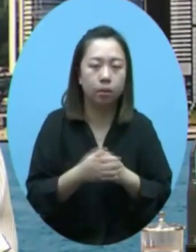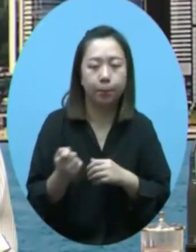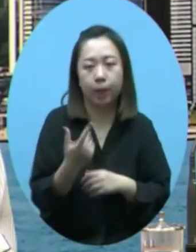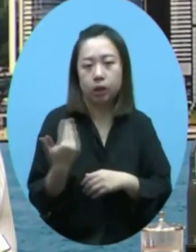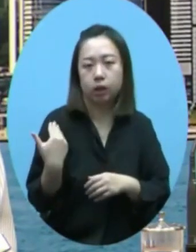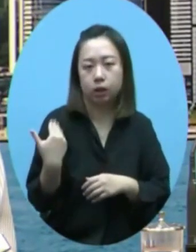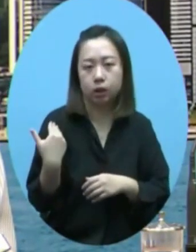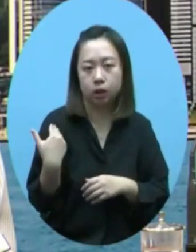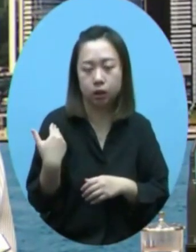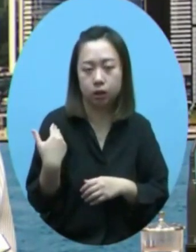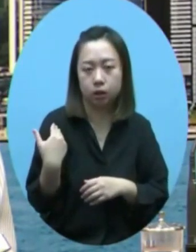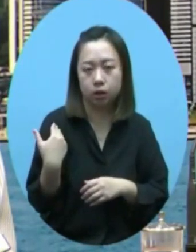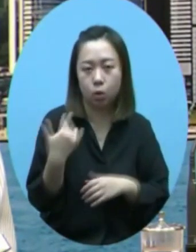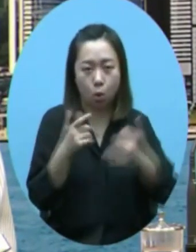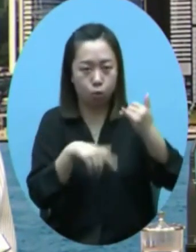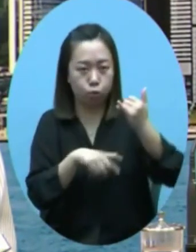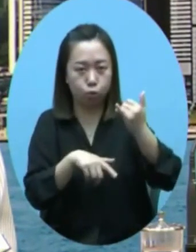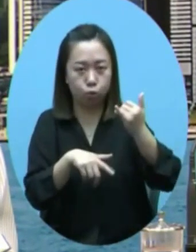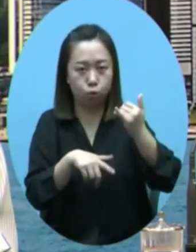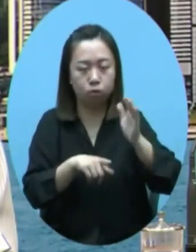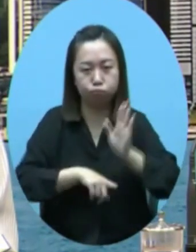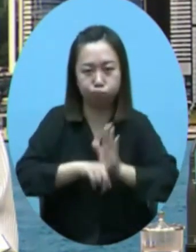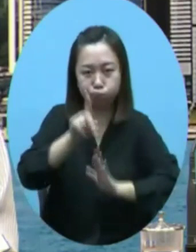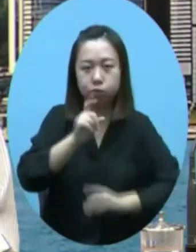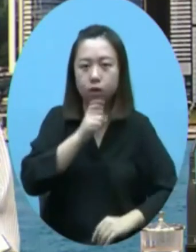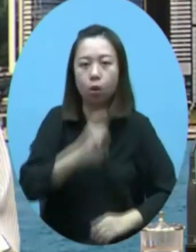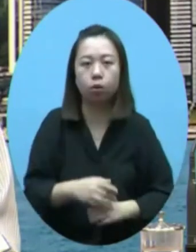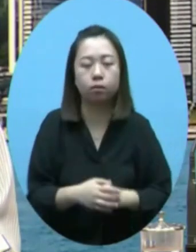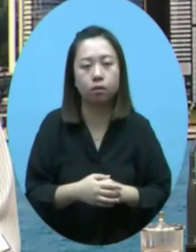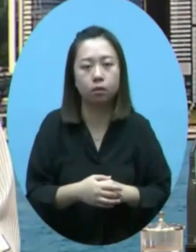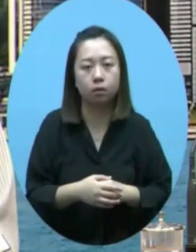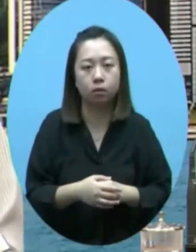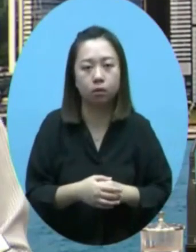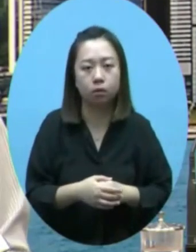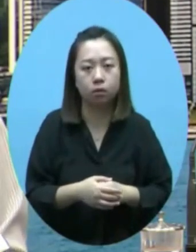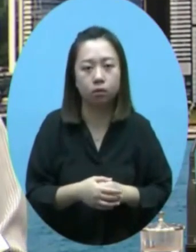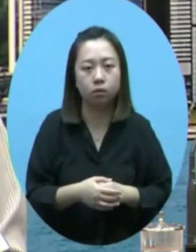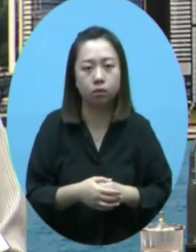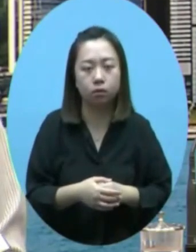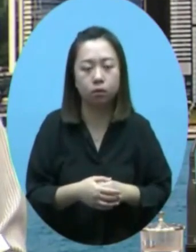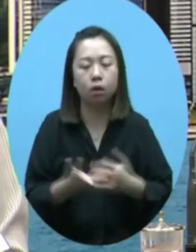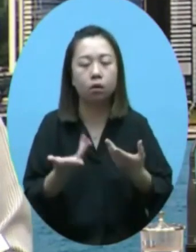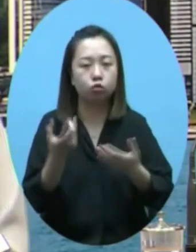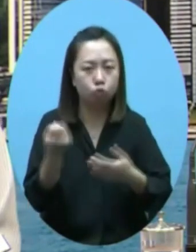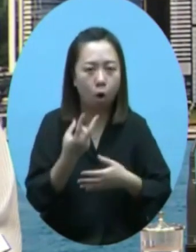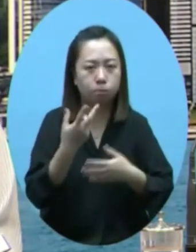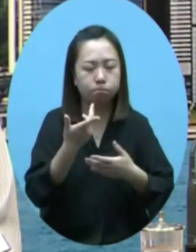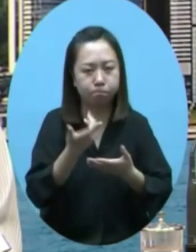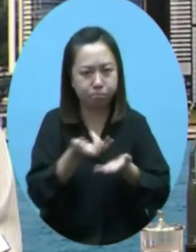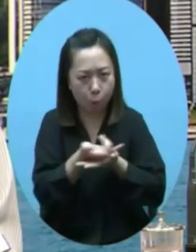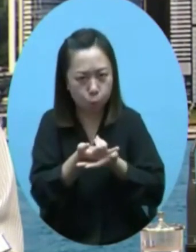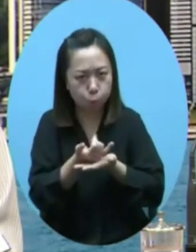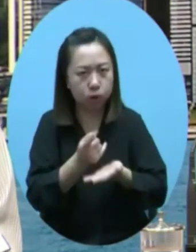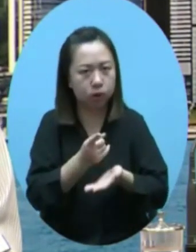the confirmed and admitted cases have grown in number.